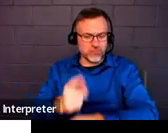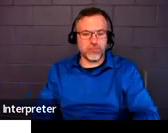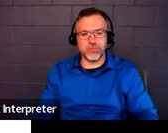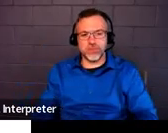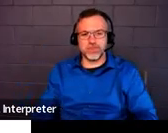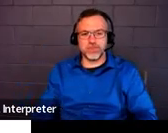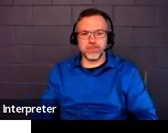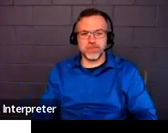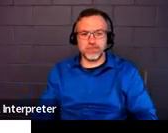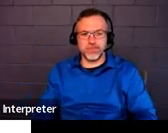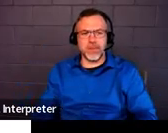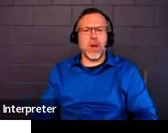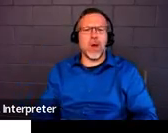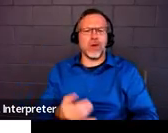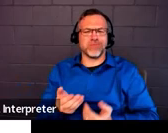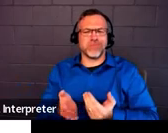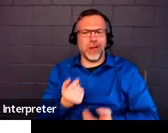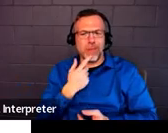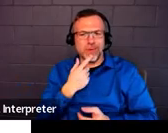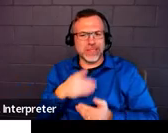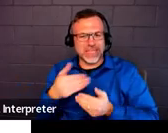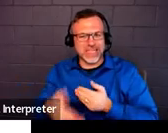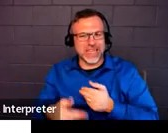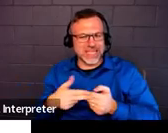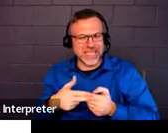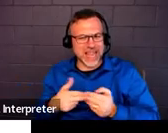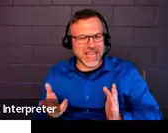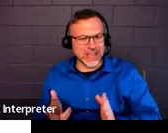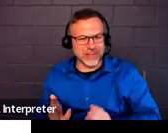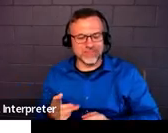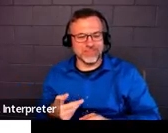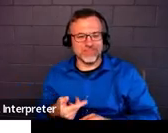Oh, I almost said next slide, and then I realized it's me.